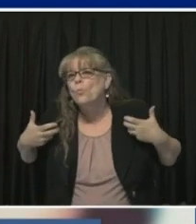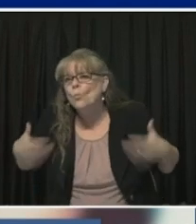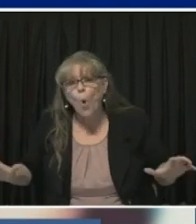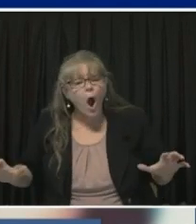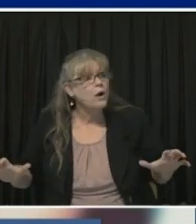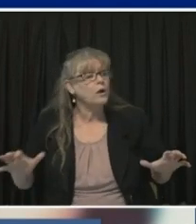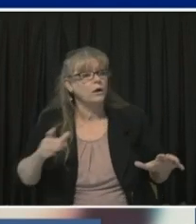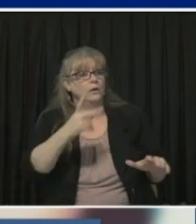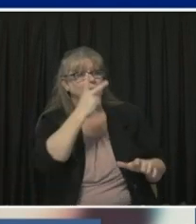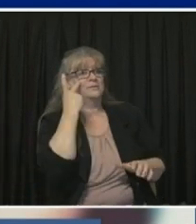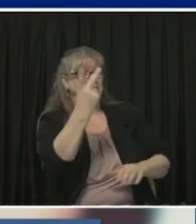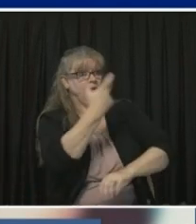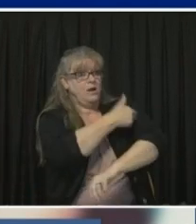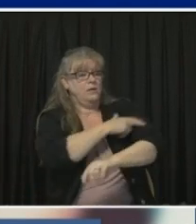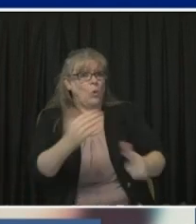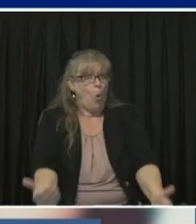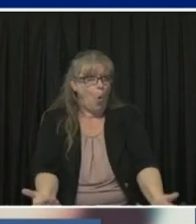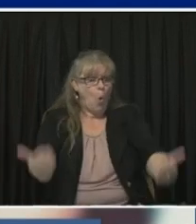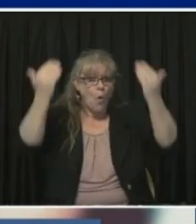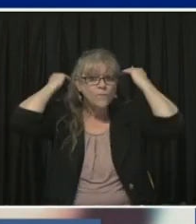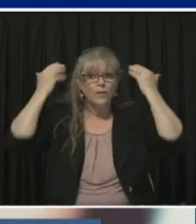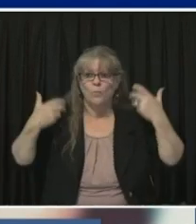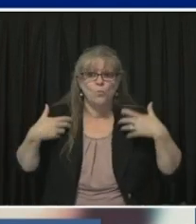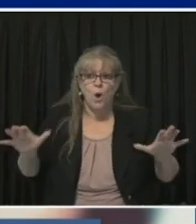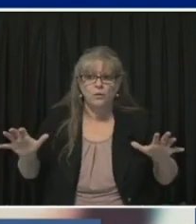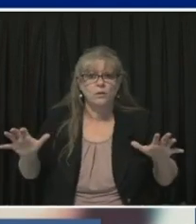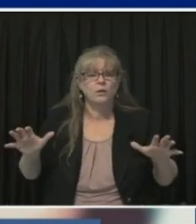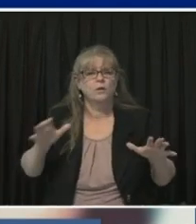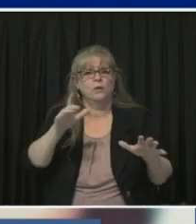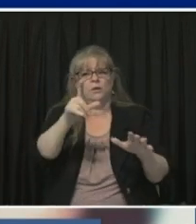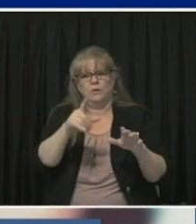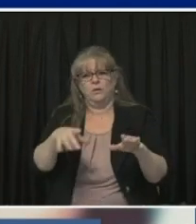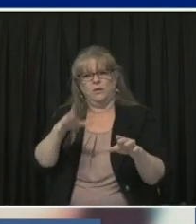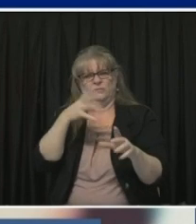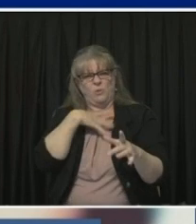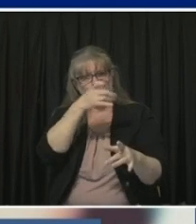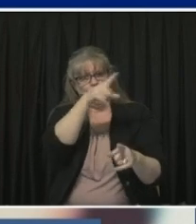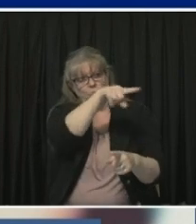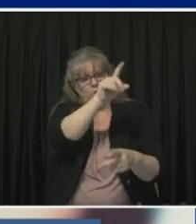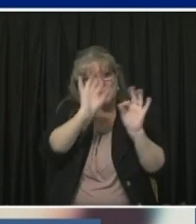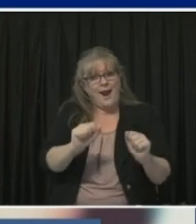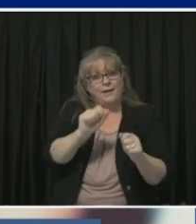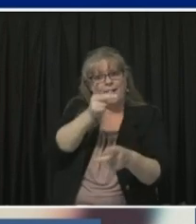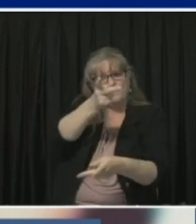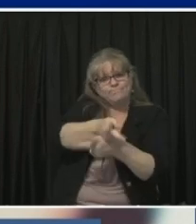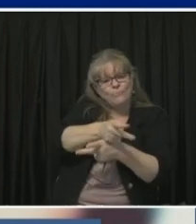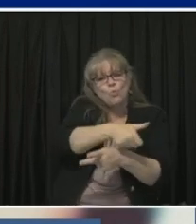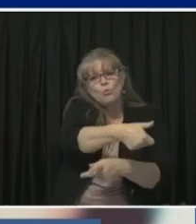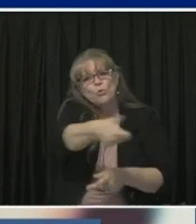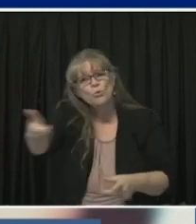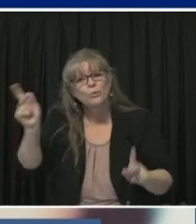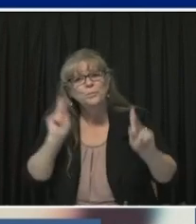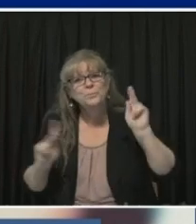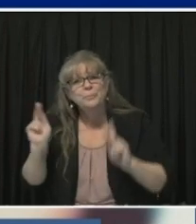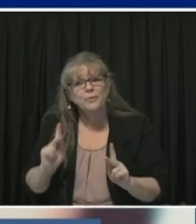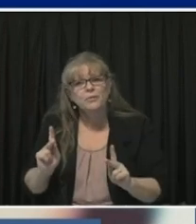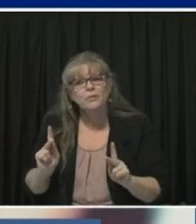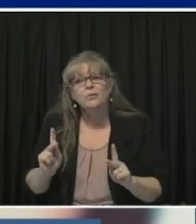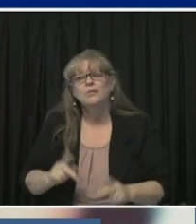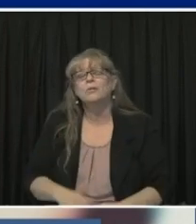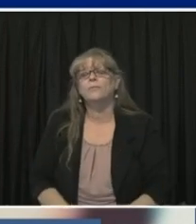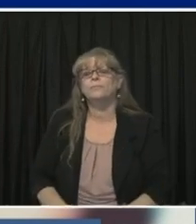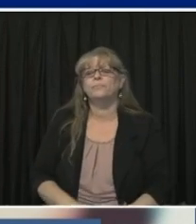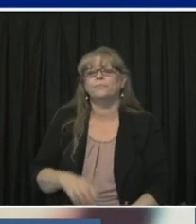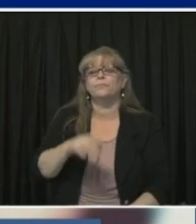care they need when they need it. And we all know that on National Nurses Day, which is today, I want the public and the